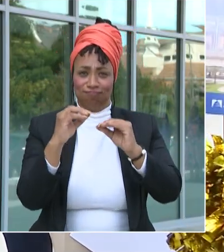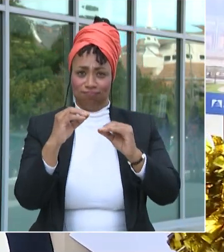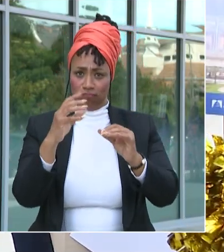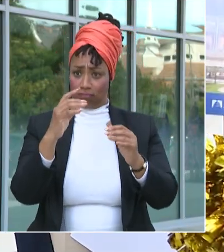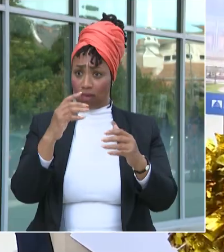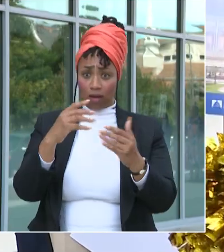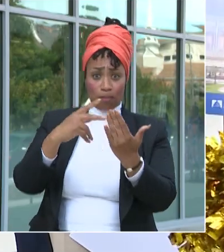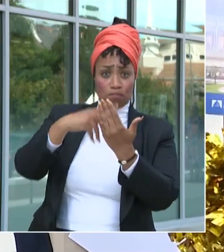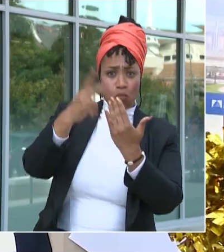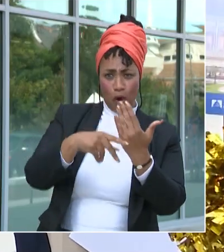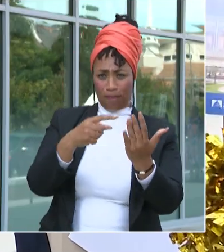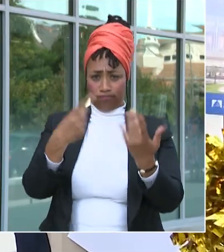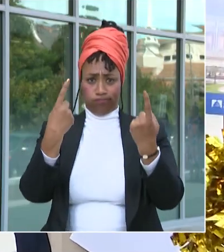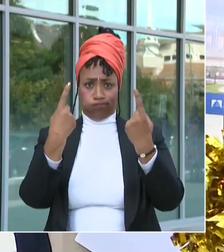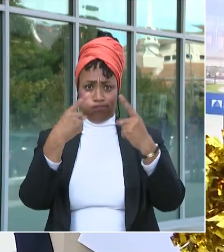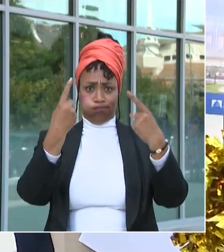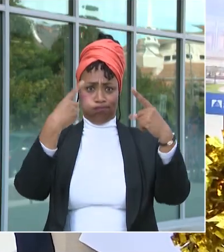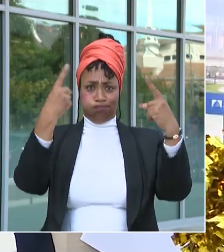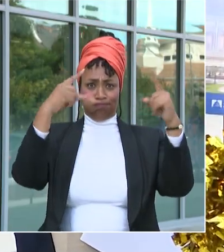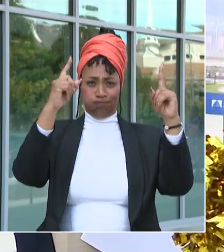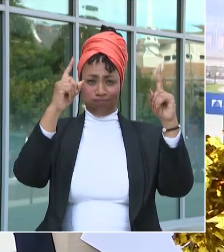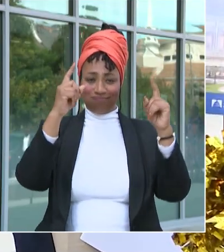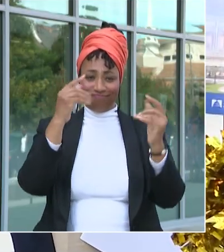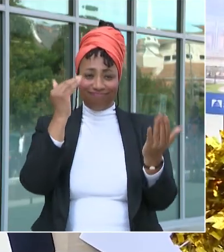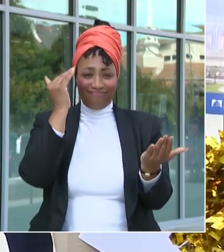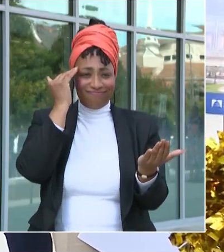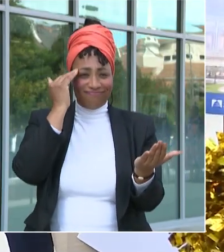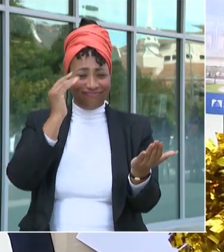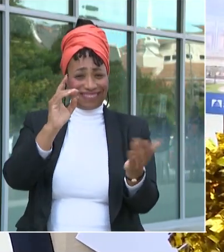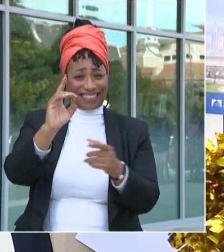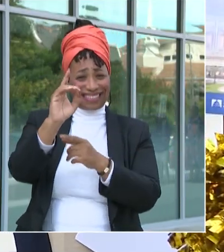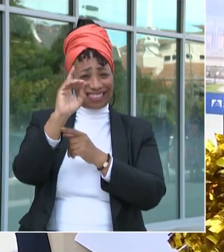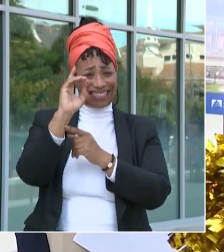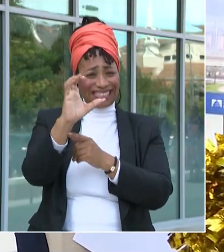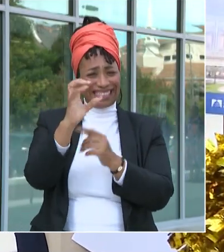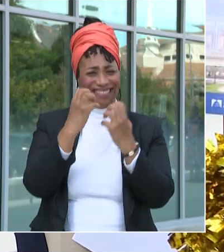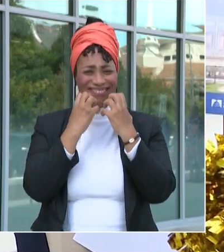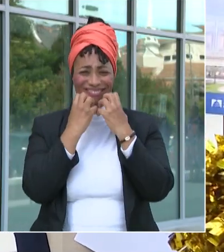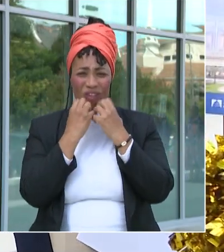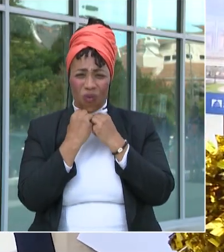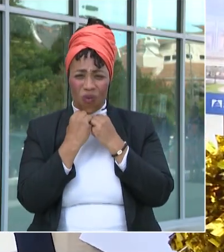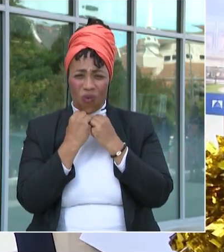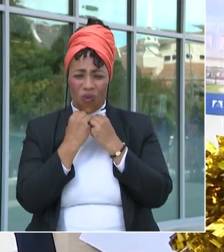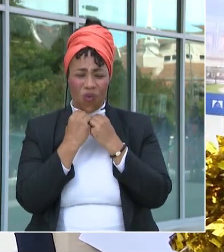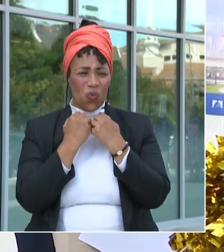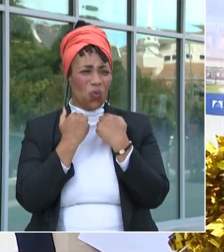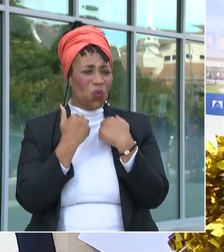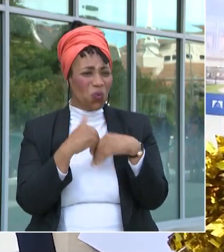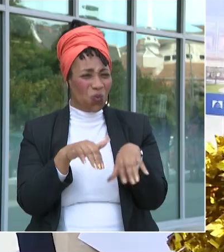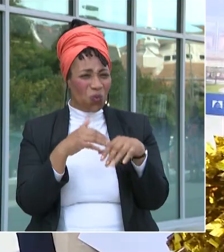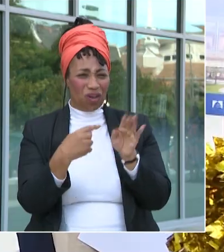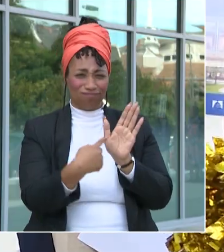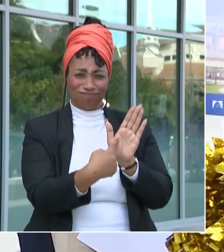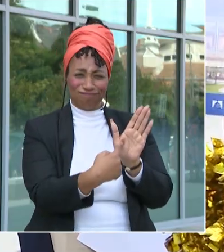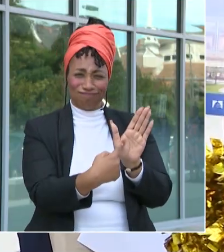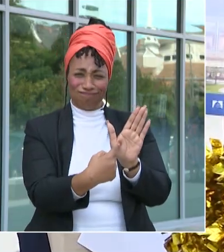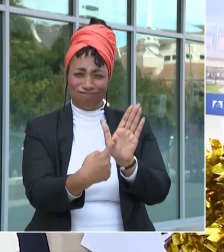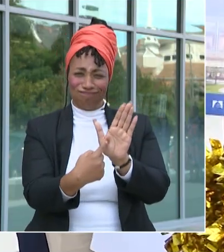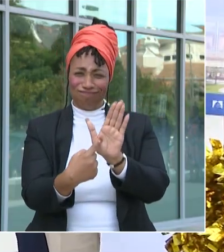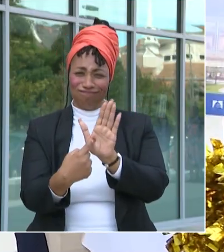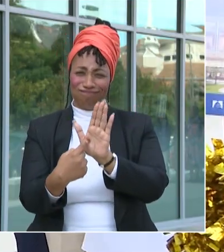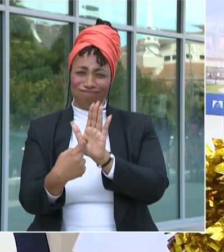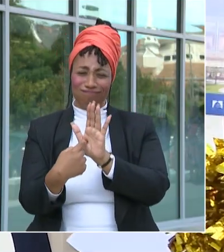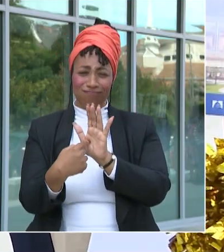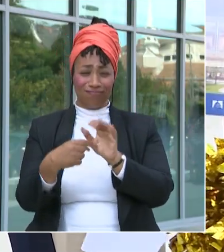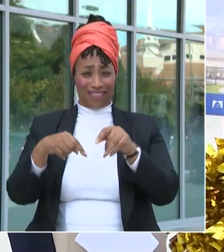living in D.C. just increases dramatically. It is a developmentally appropriate school. Kids